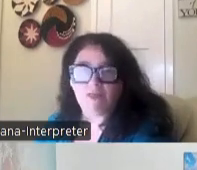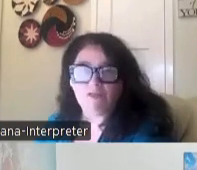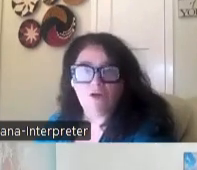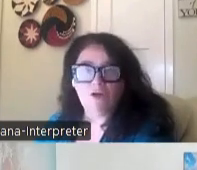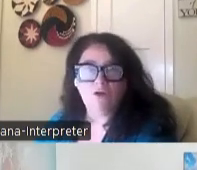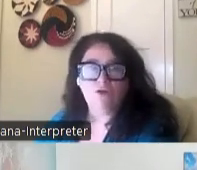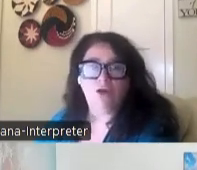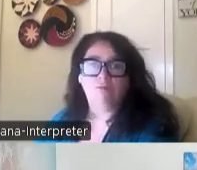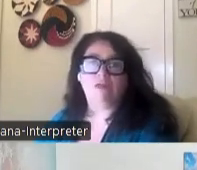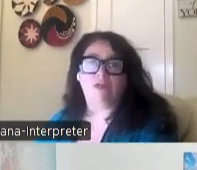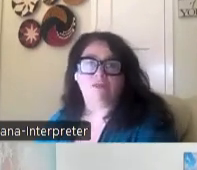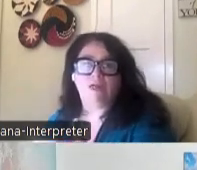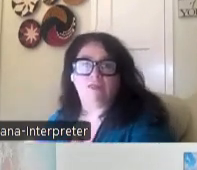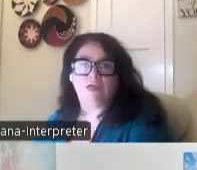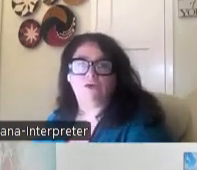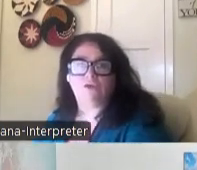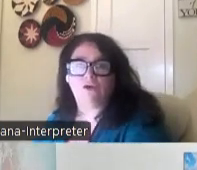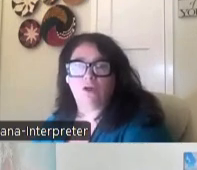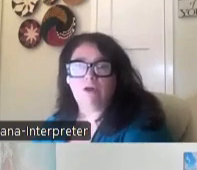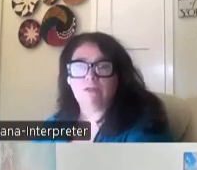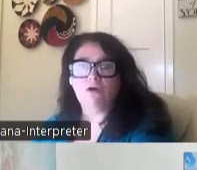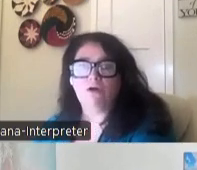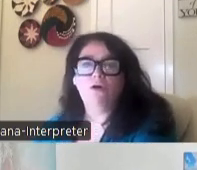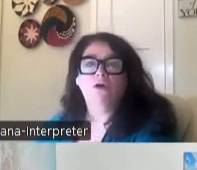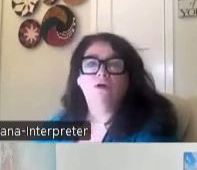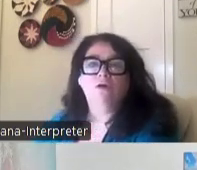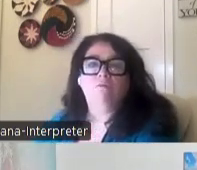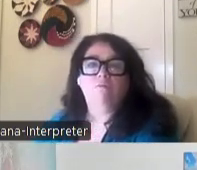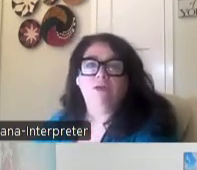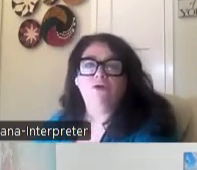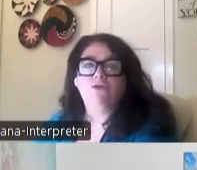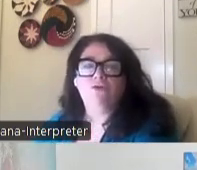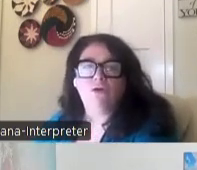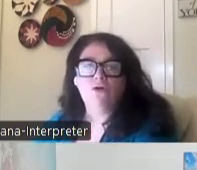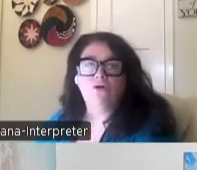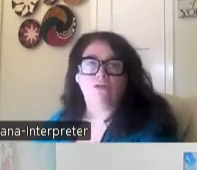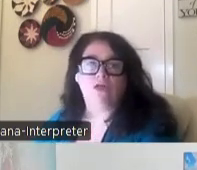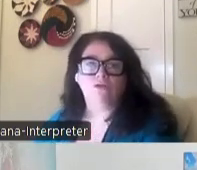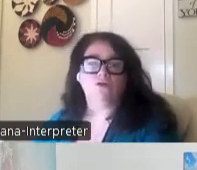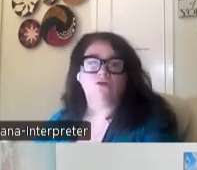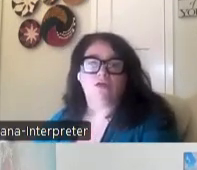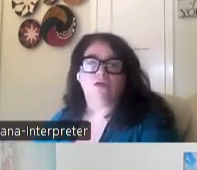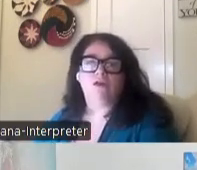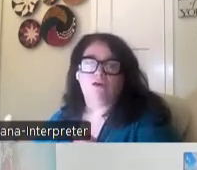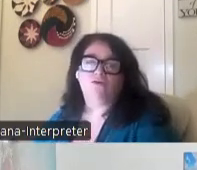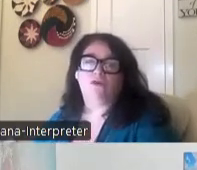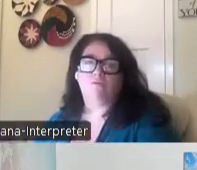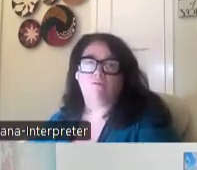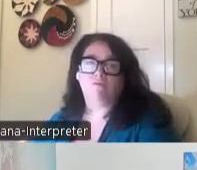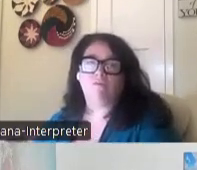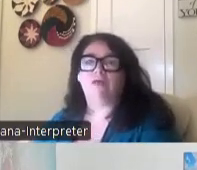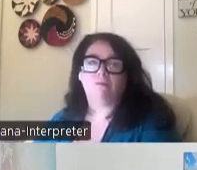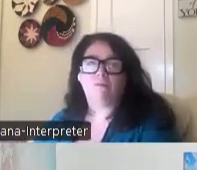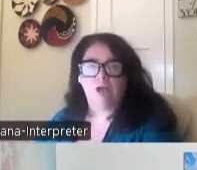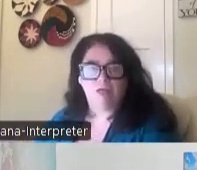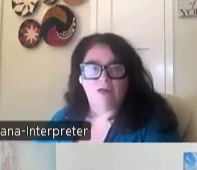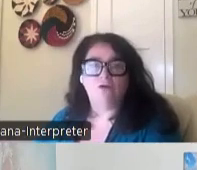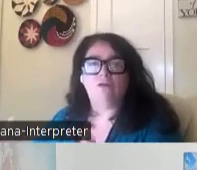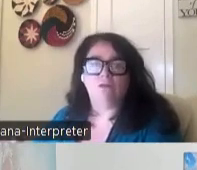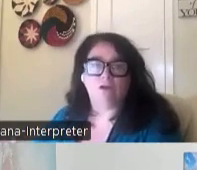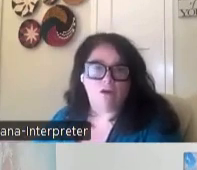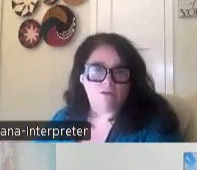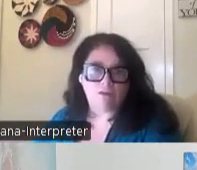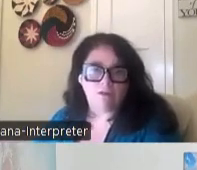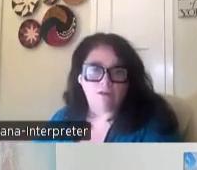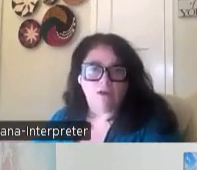not only in seasonal whiplash, but even within seasons, even within the winter months themselves, an increased number